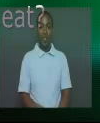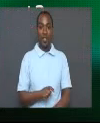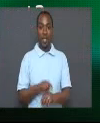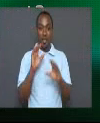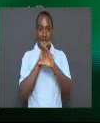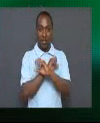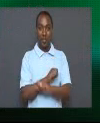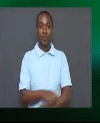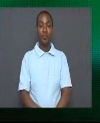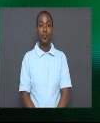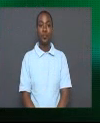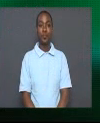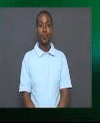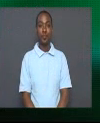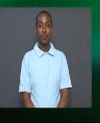Time's up.